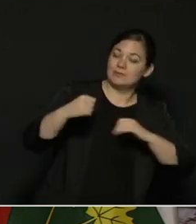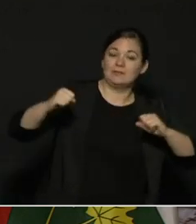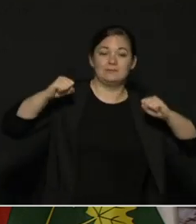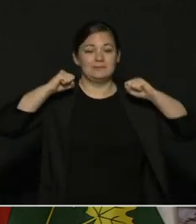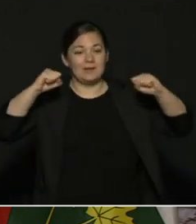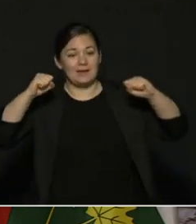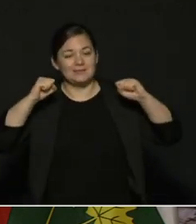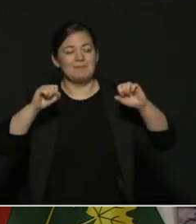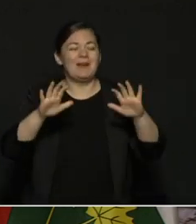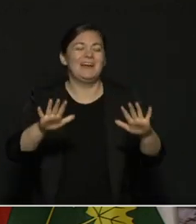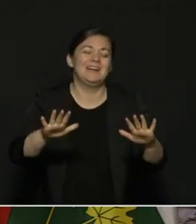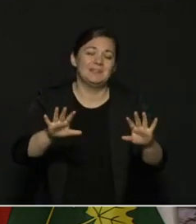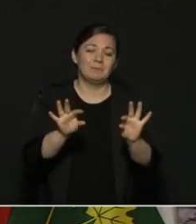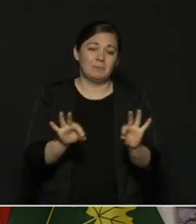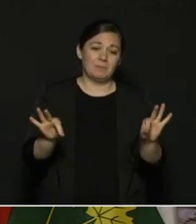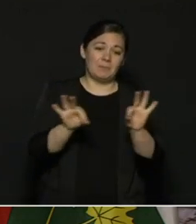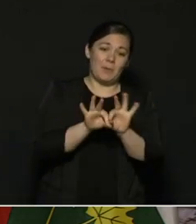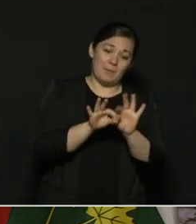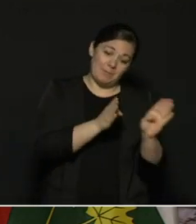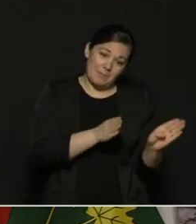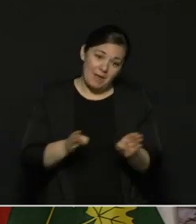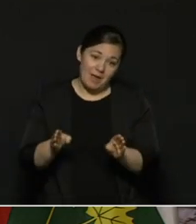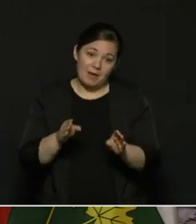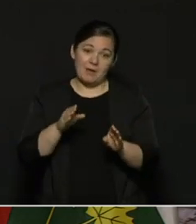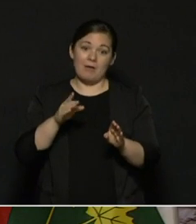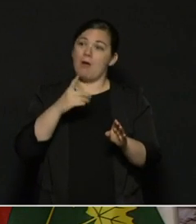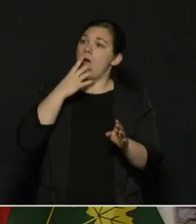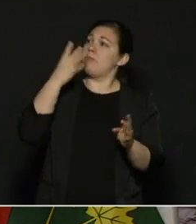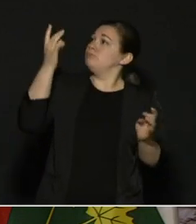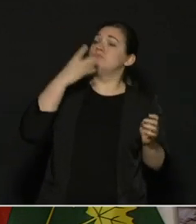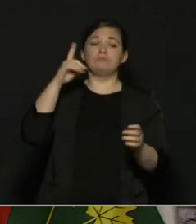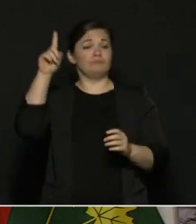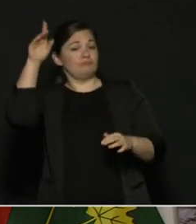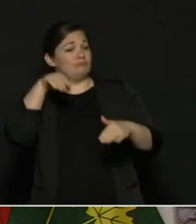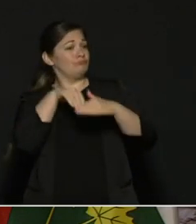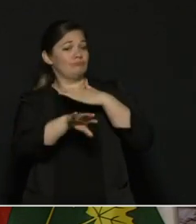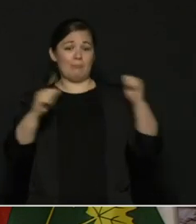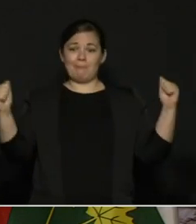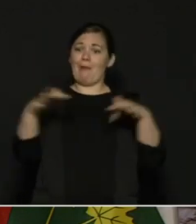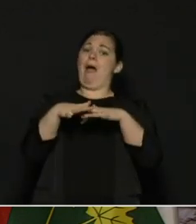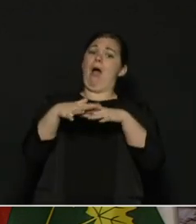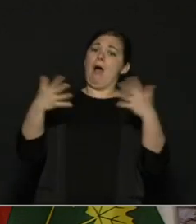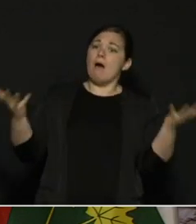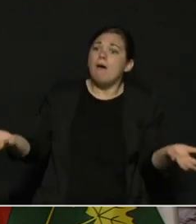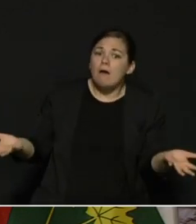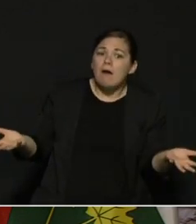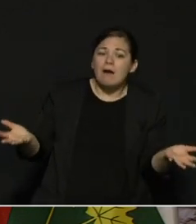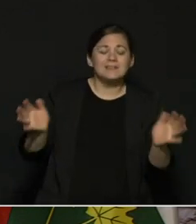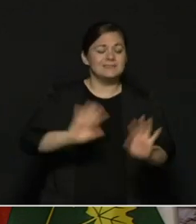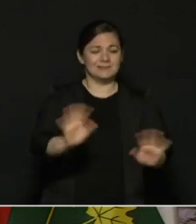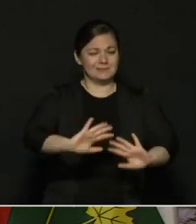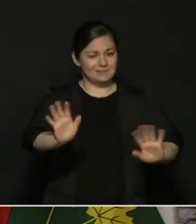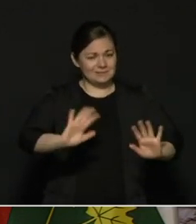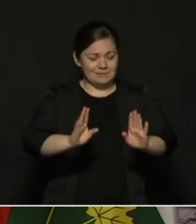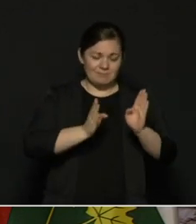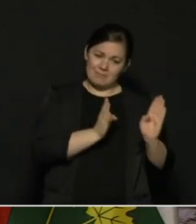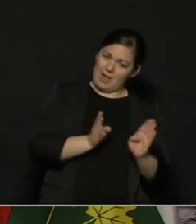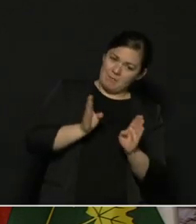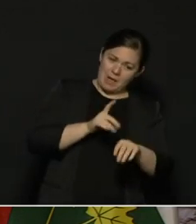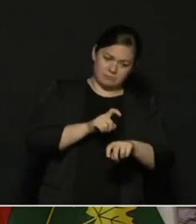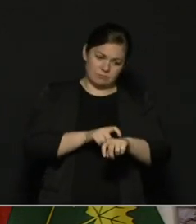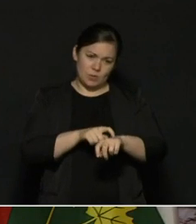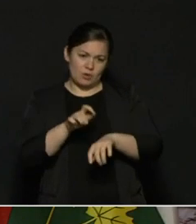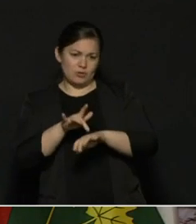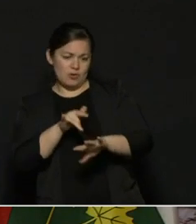but plan it. Don't just go out and go to the most crowded places. Plan your timing, plan your route, plan your areas so that